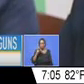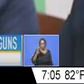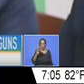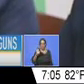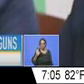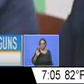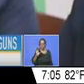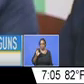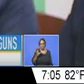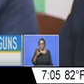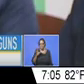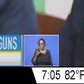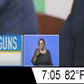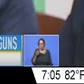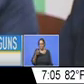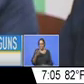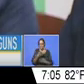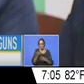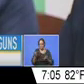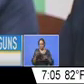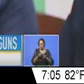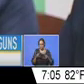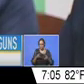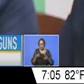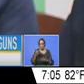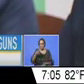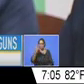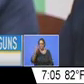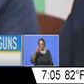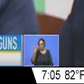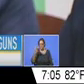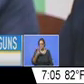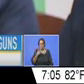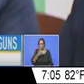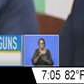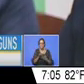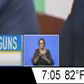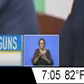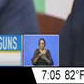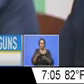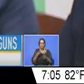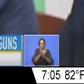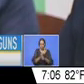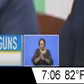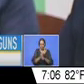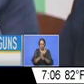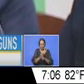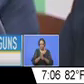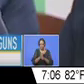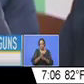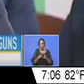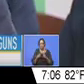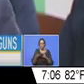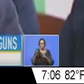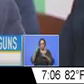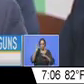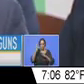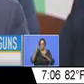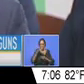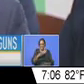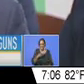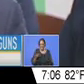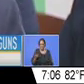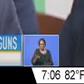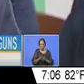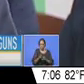rifles, 84 imitation guns, and 18 prohibited weapons, inclusive of flare guns, BB guns, and machine guns